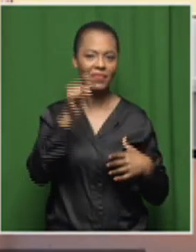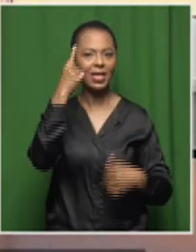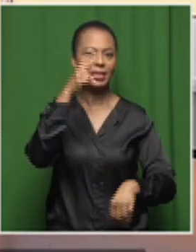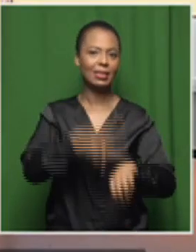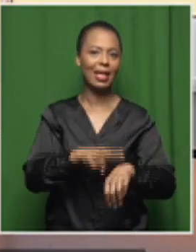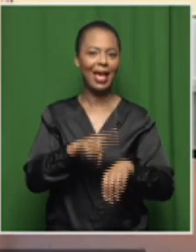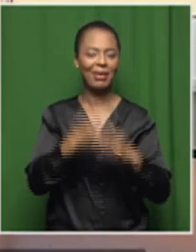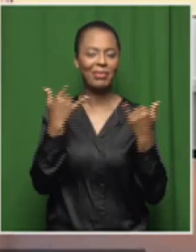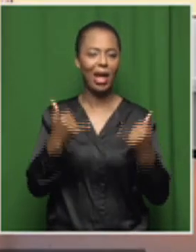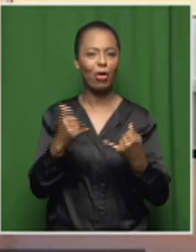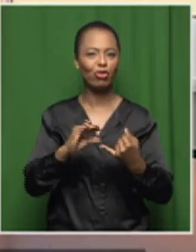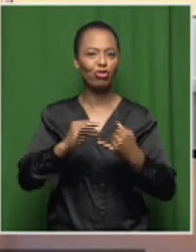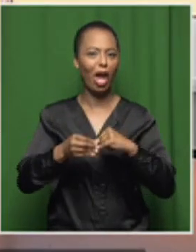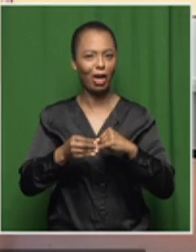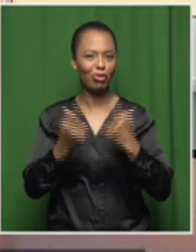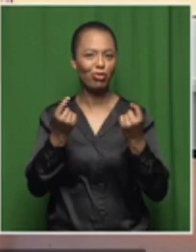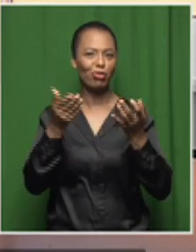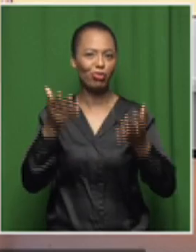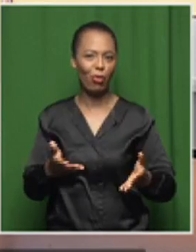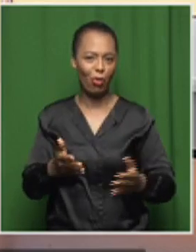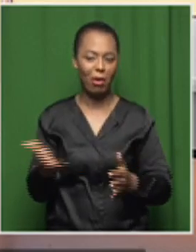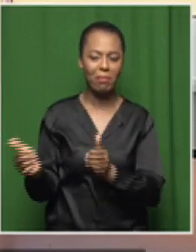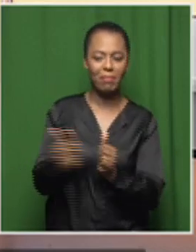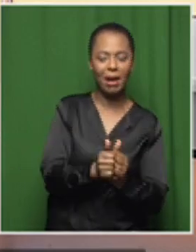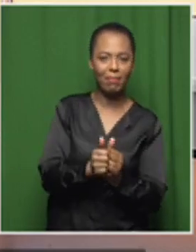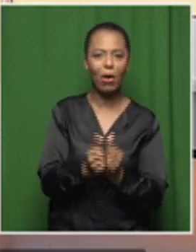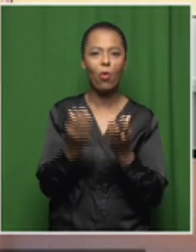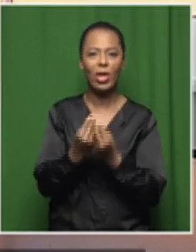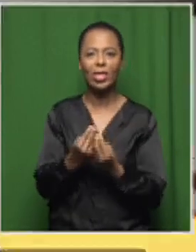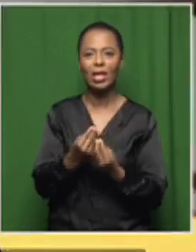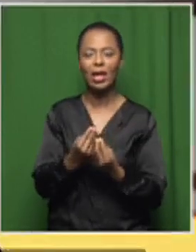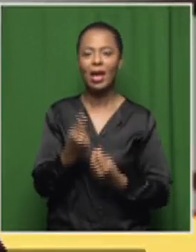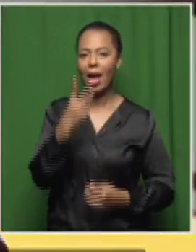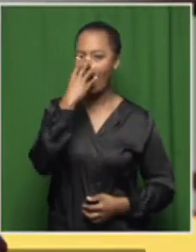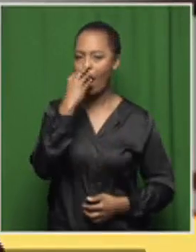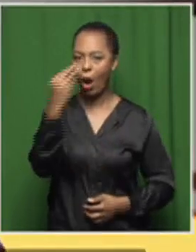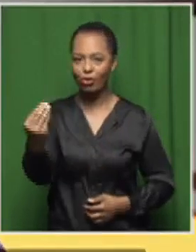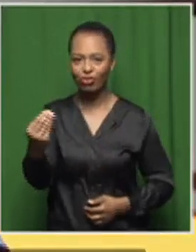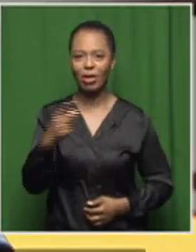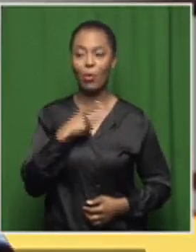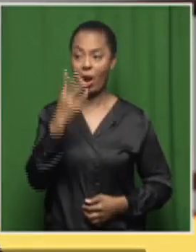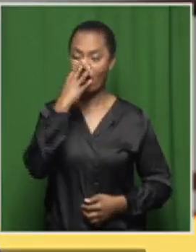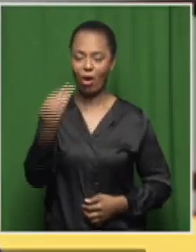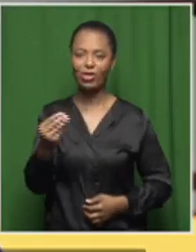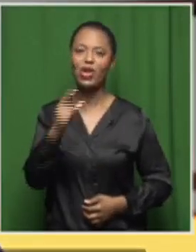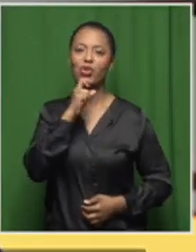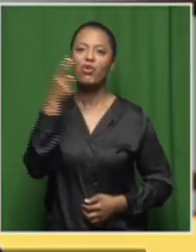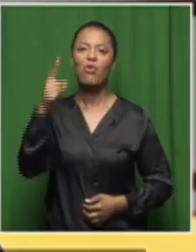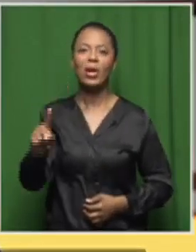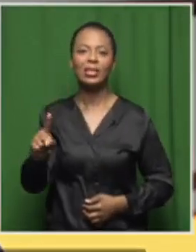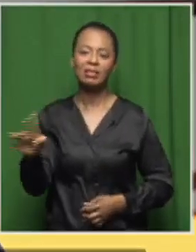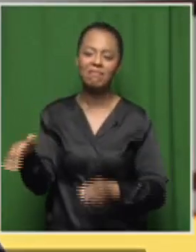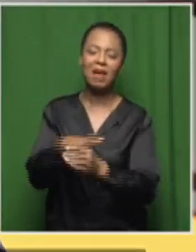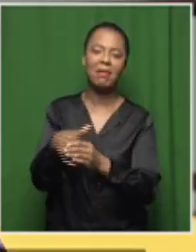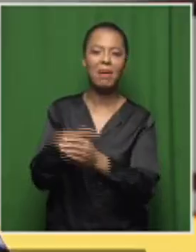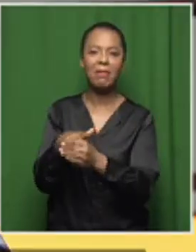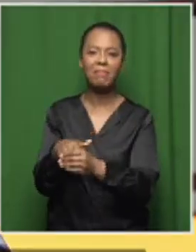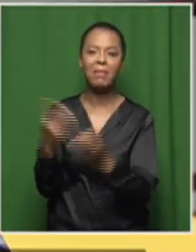trying that out. And we've partnered with How Train, to drive people to different places. But we all start at